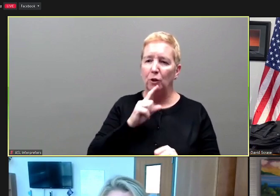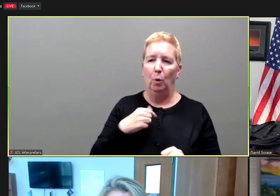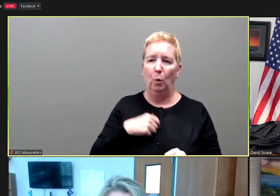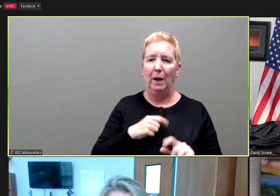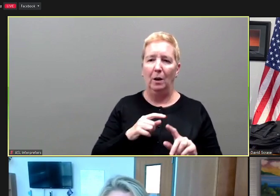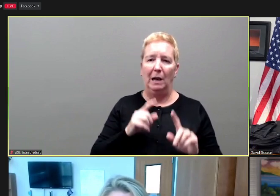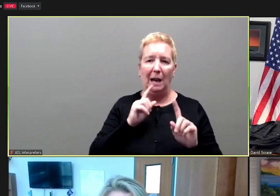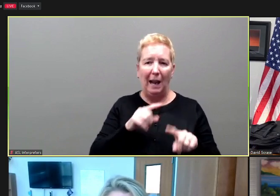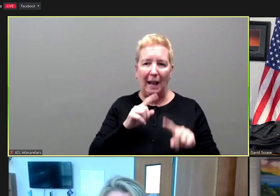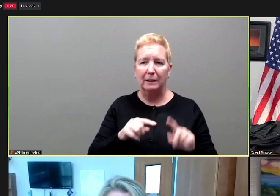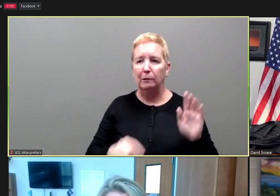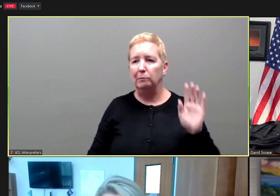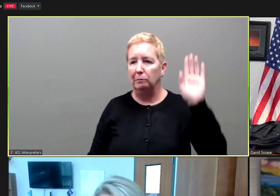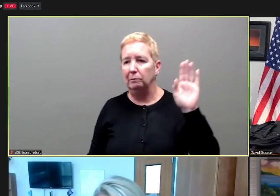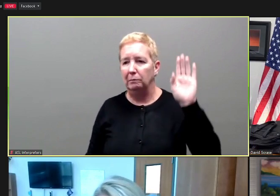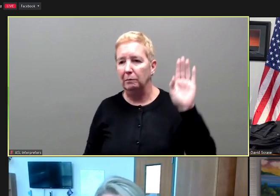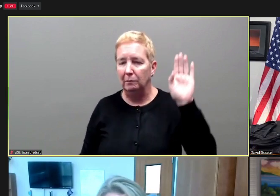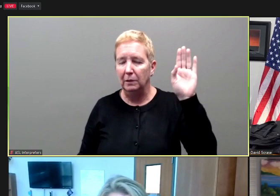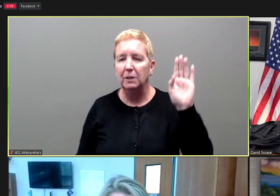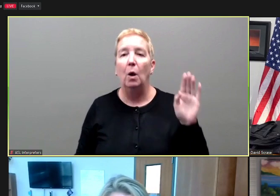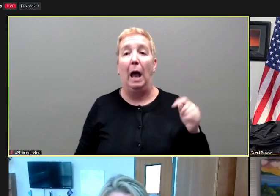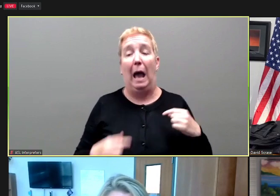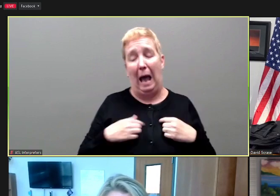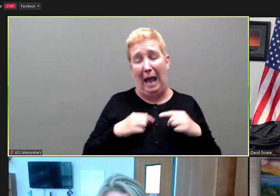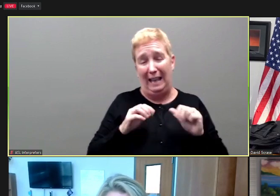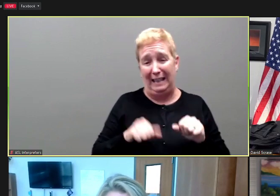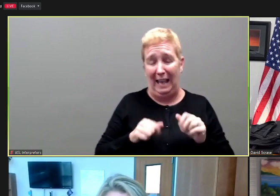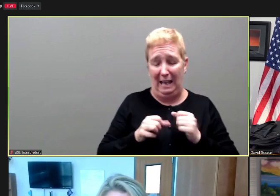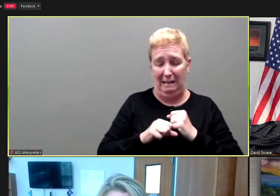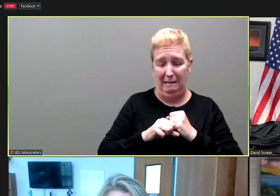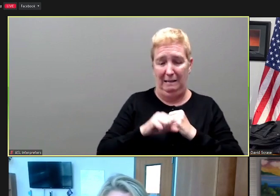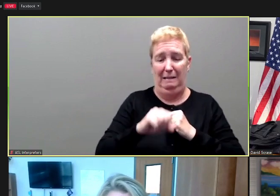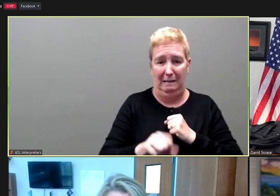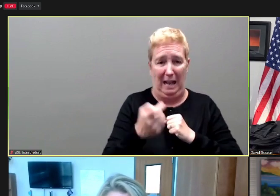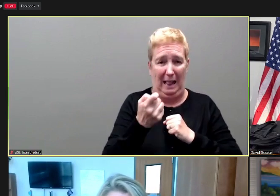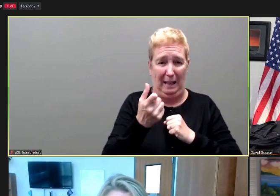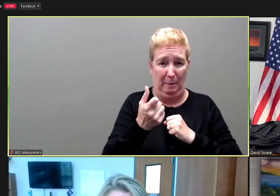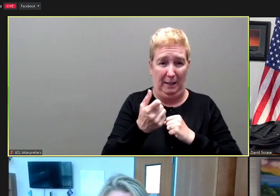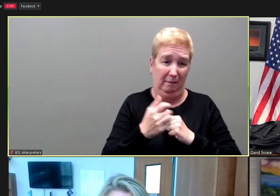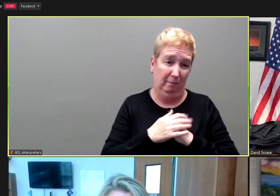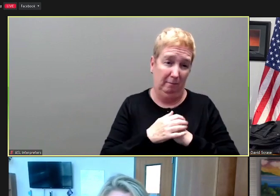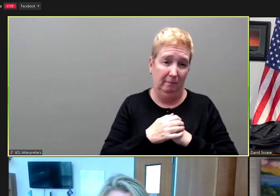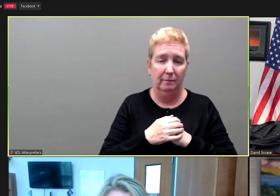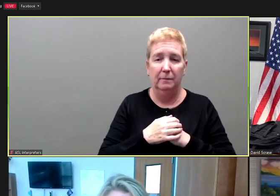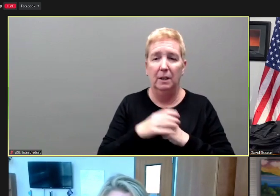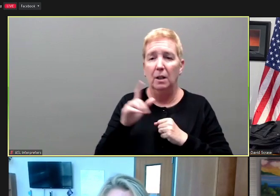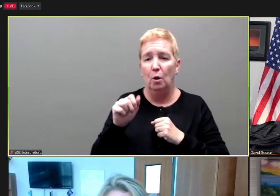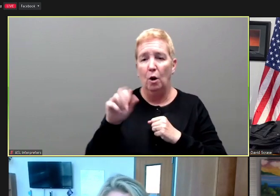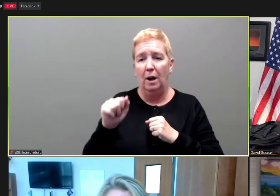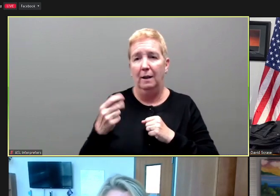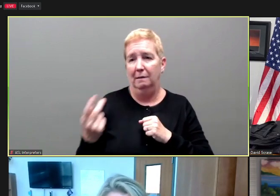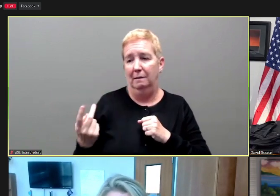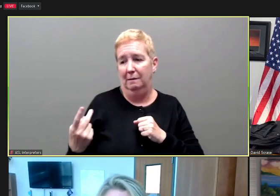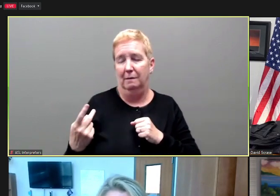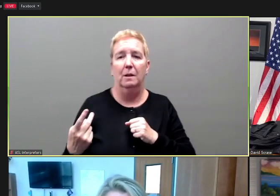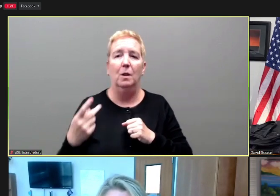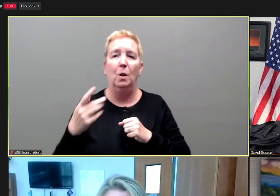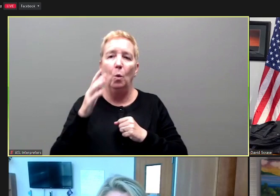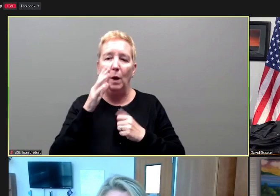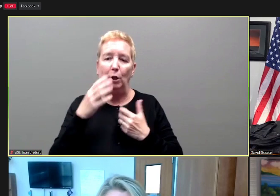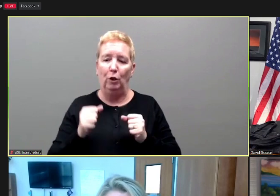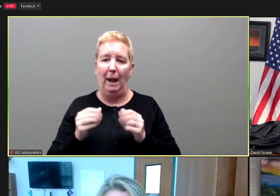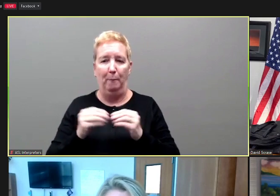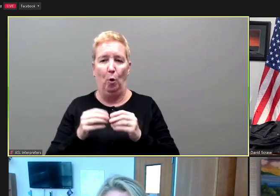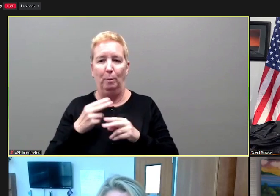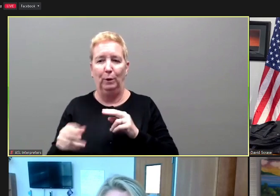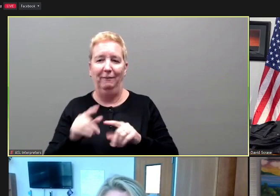raised people who saw their hands raised. So I can stay a little late, Jody, and Laura and I will work on being even more